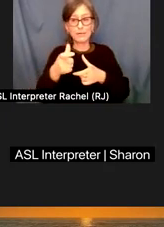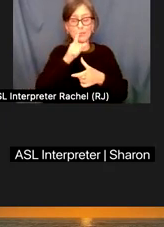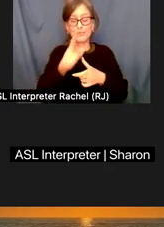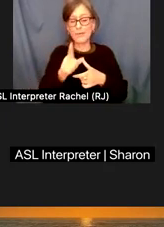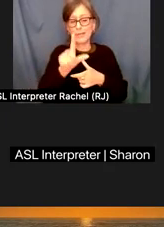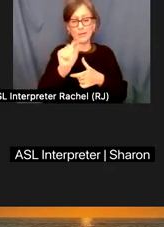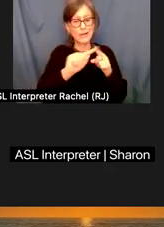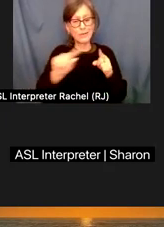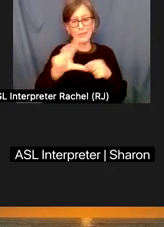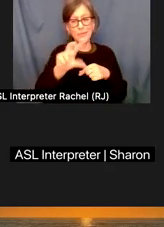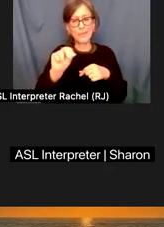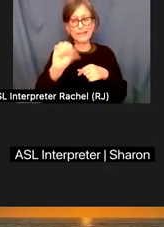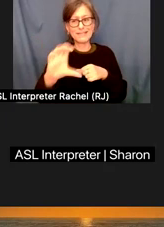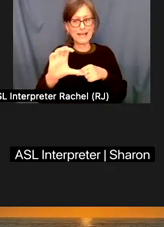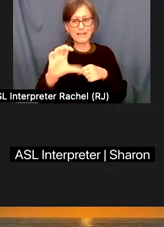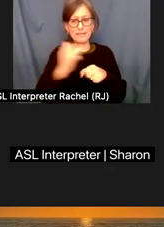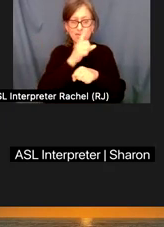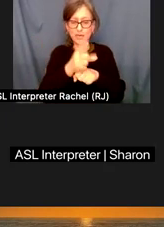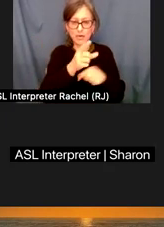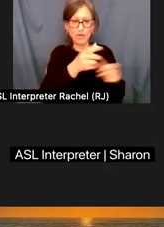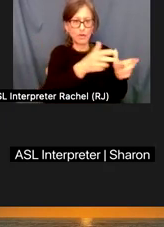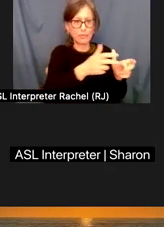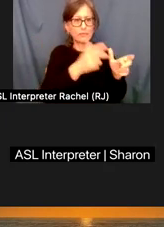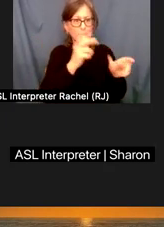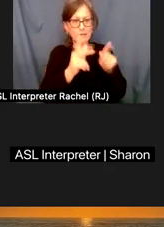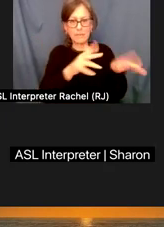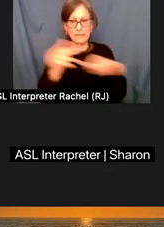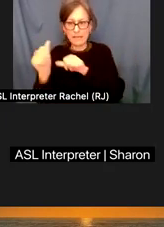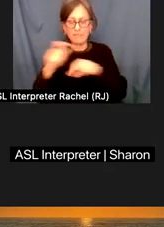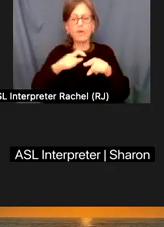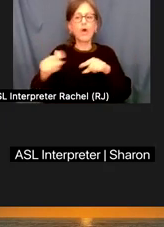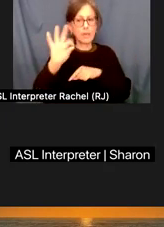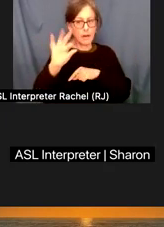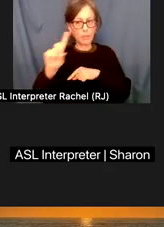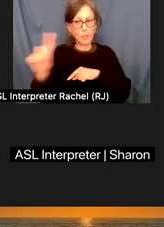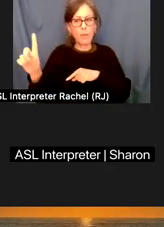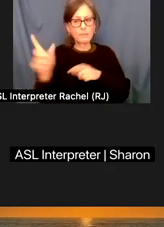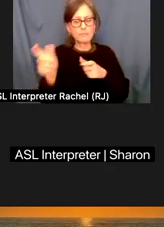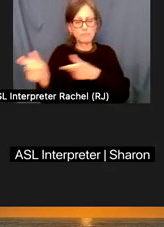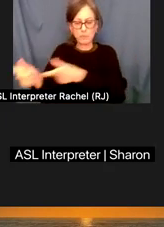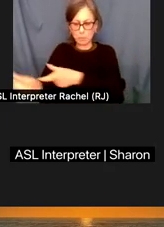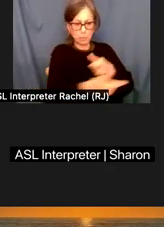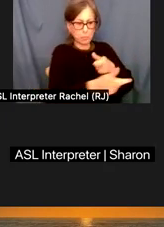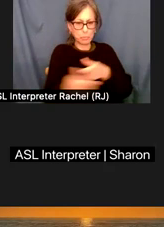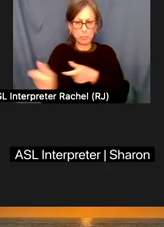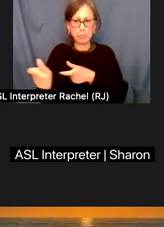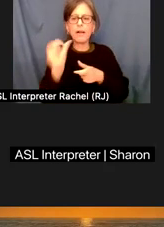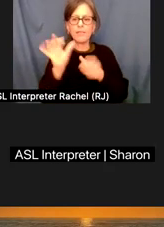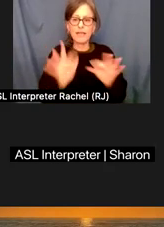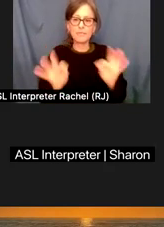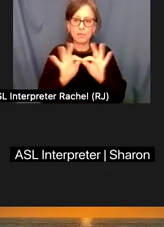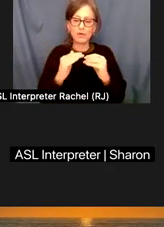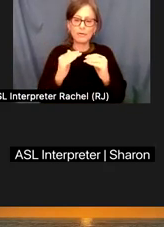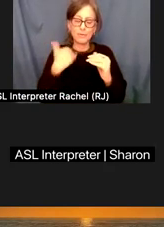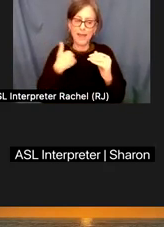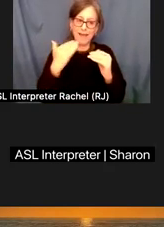30 seconds. Make sure that you get everybody out and call 911. That's the importance of having more than one extinguisher